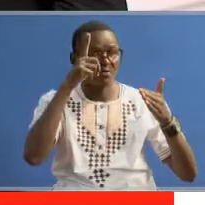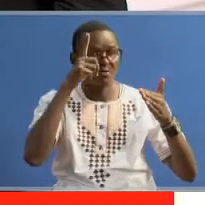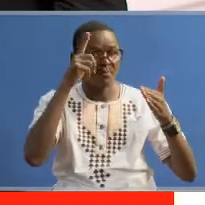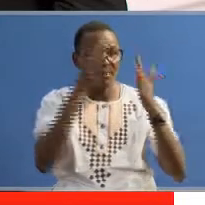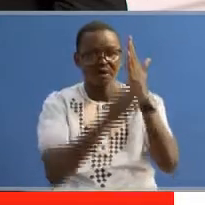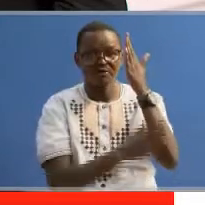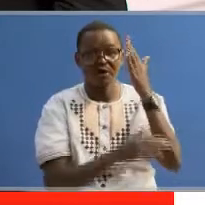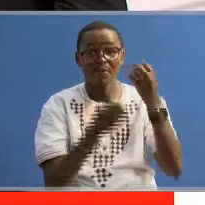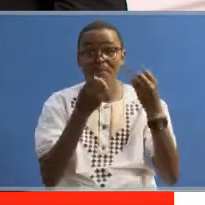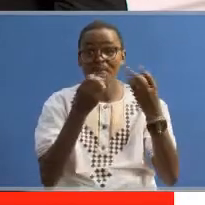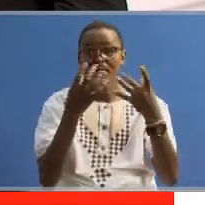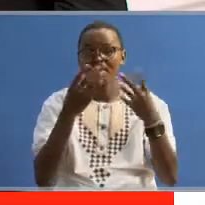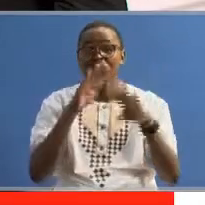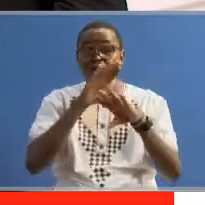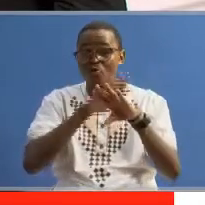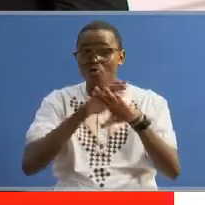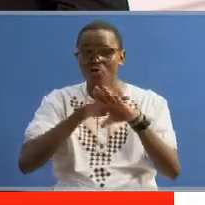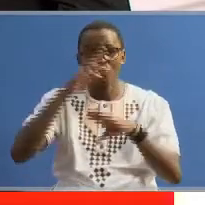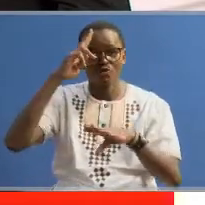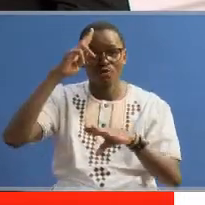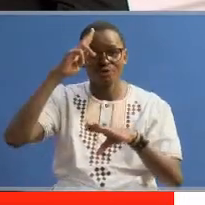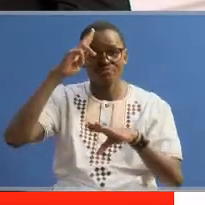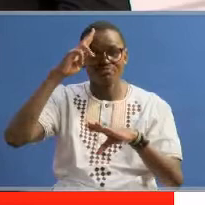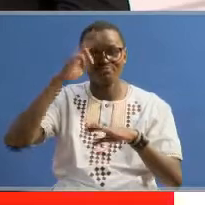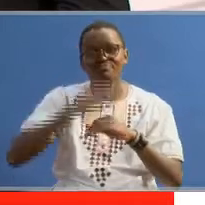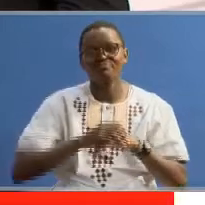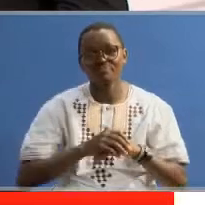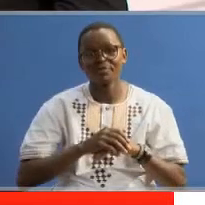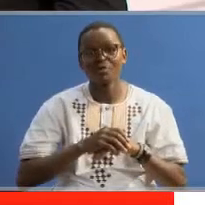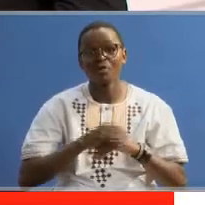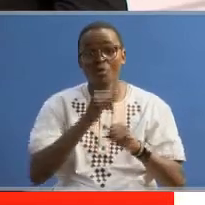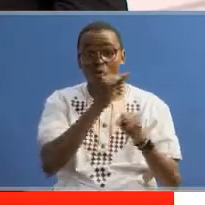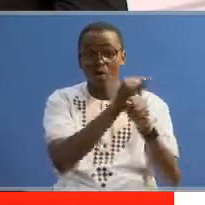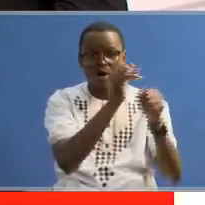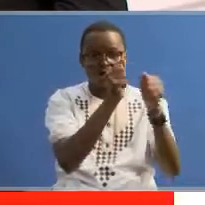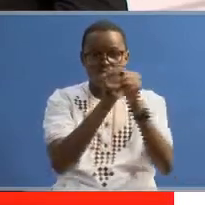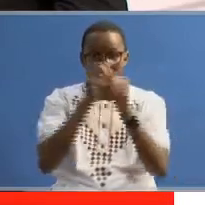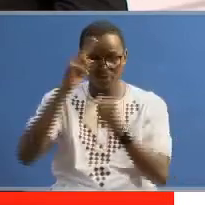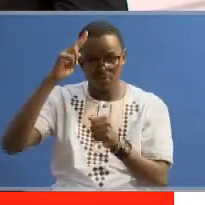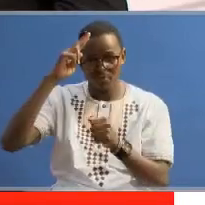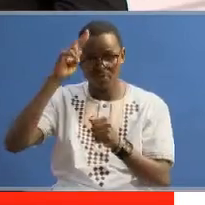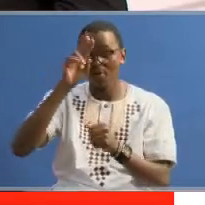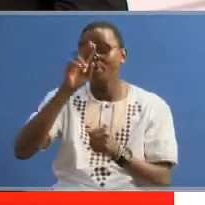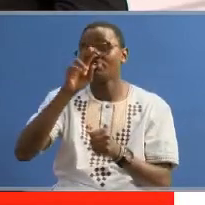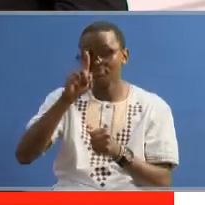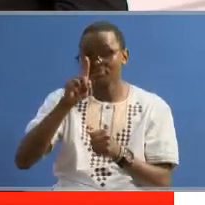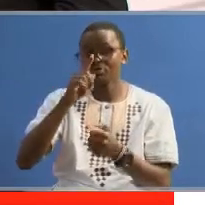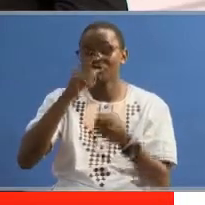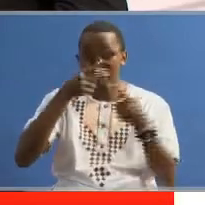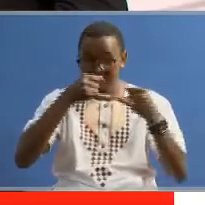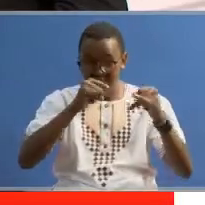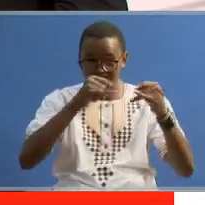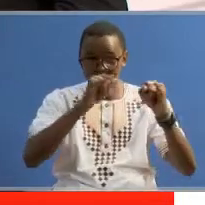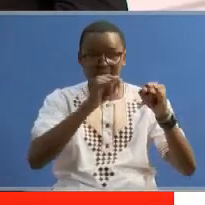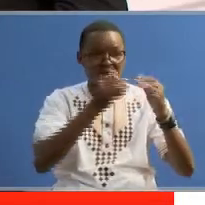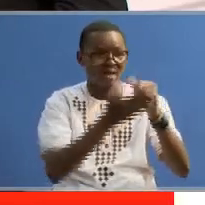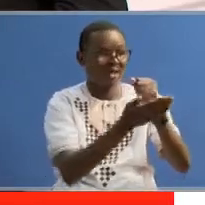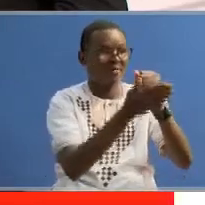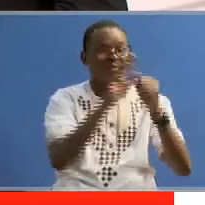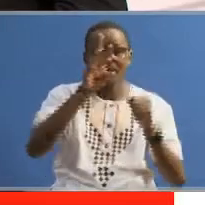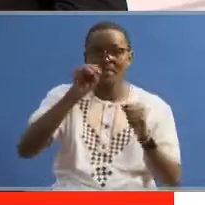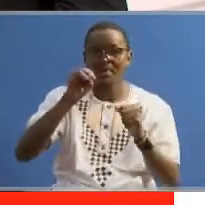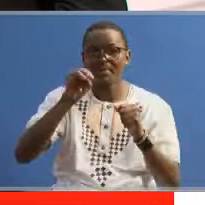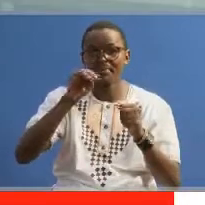We have so many good police officers. Right. And we also work with police officers, by the way. We try to help them